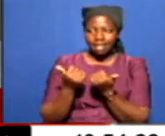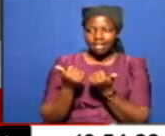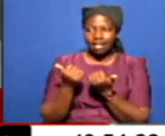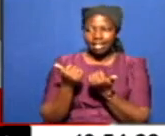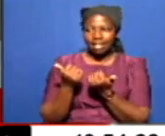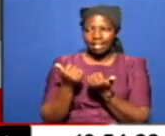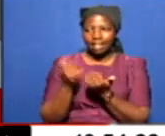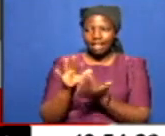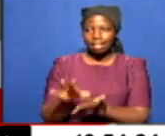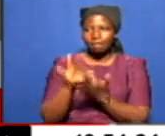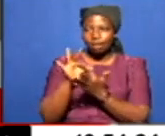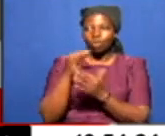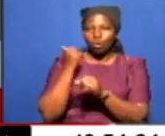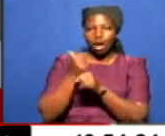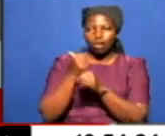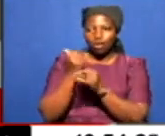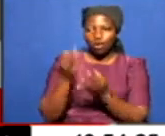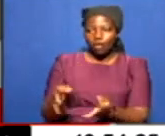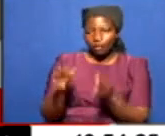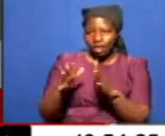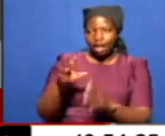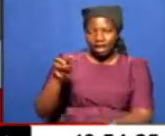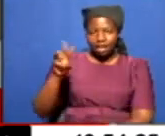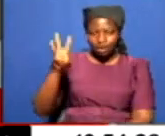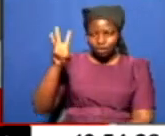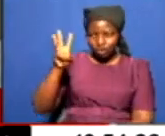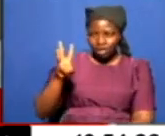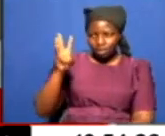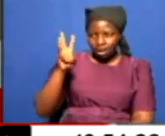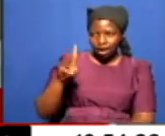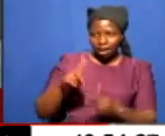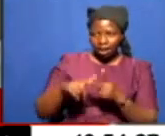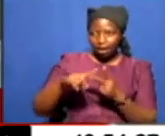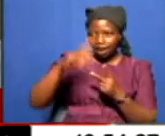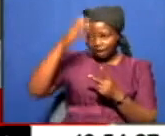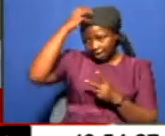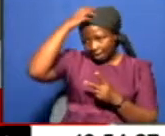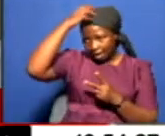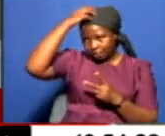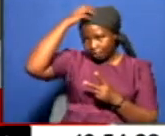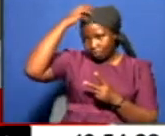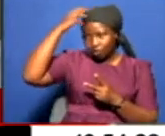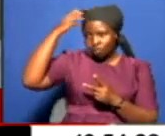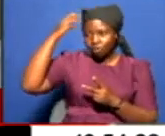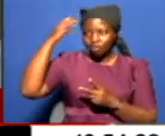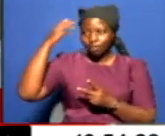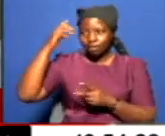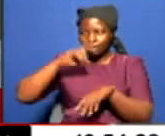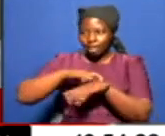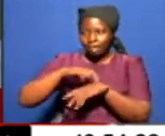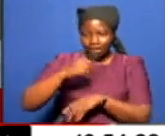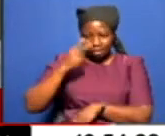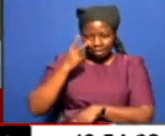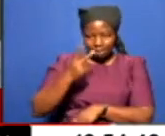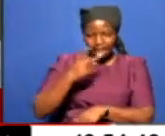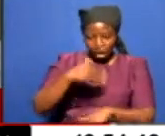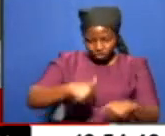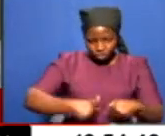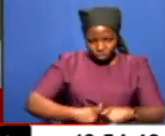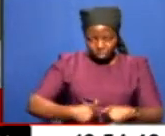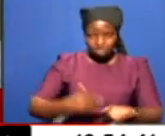officer in Wajir, mm-hmm. in Lamu, when they see a youth returning